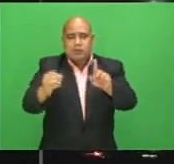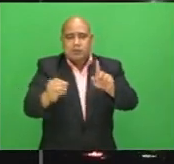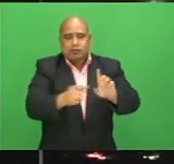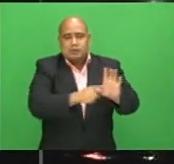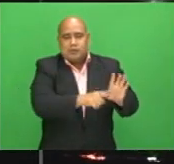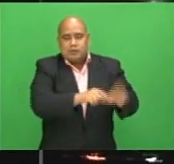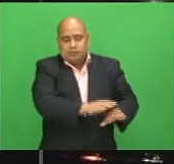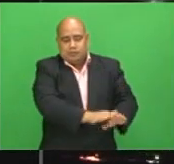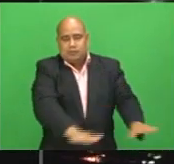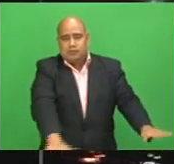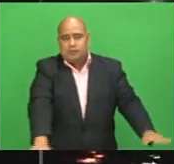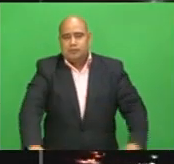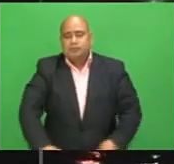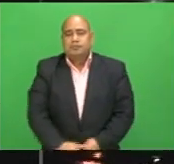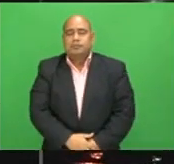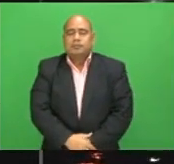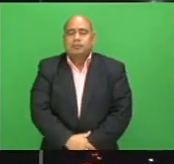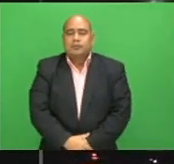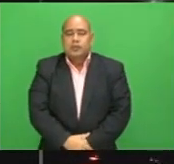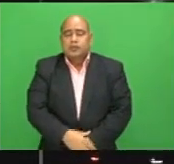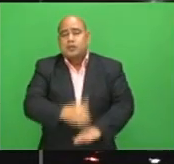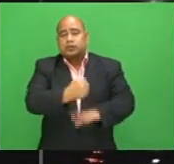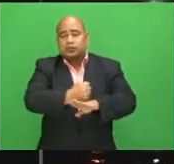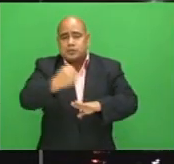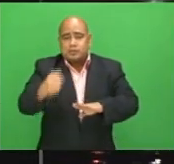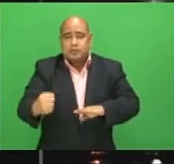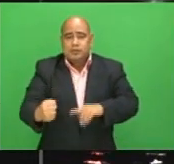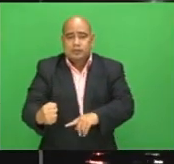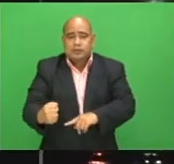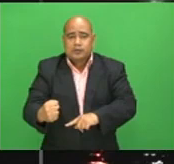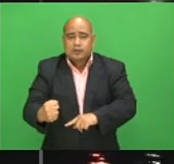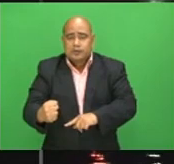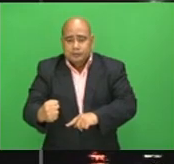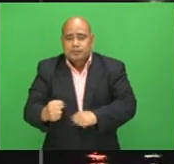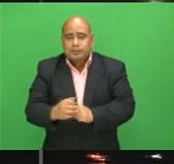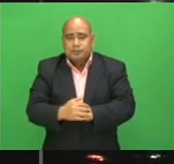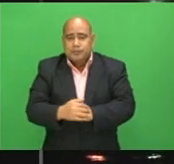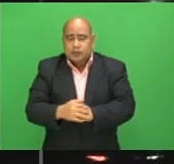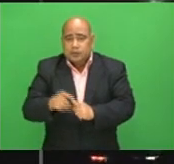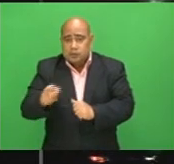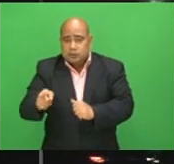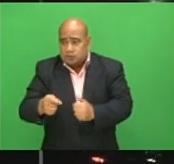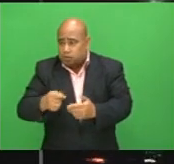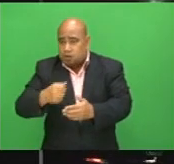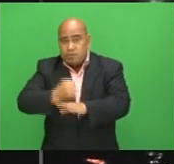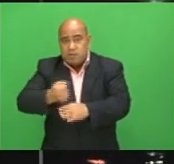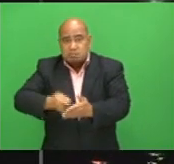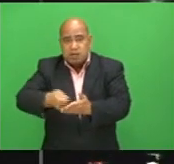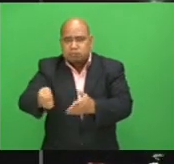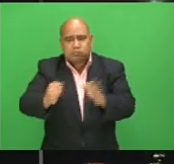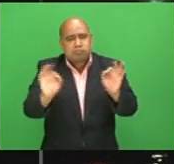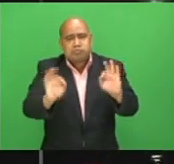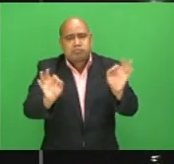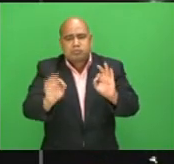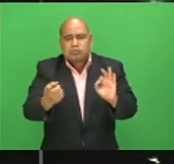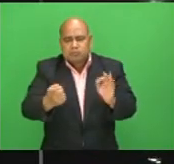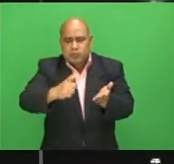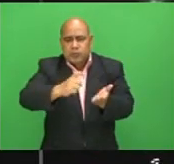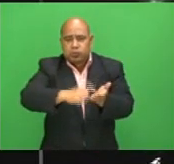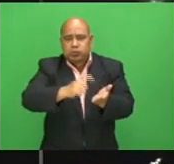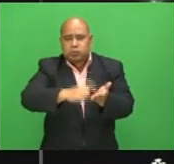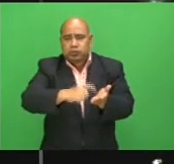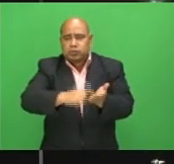The government is not liable to pay for debt and rates owed by schools. Commissioner Central Josefo Navuku